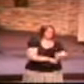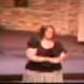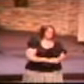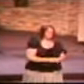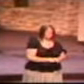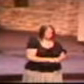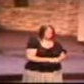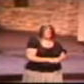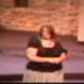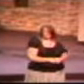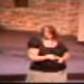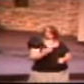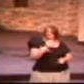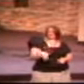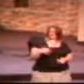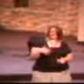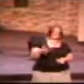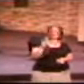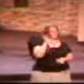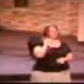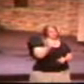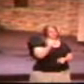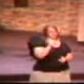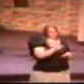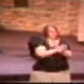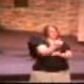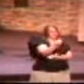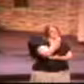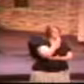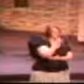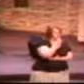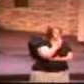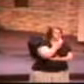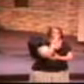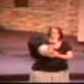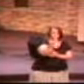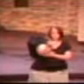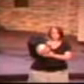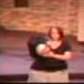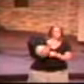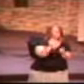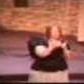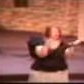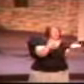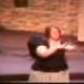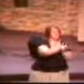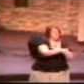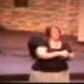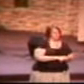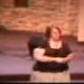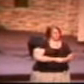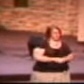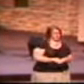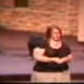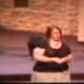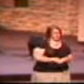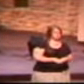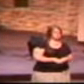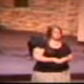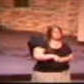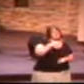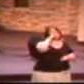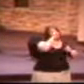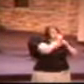what would it be like to buy food and milk without having to pay it's an